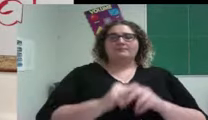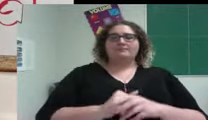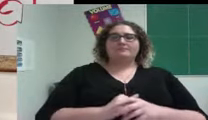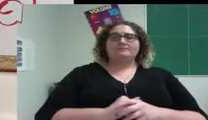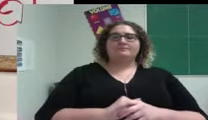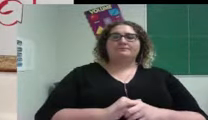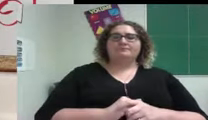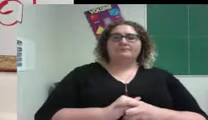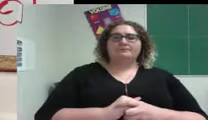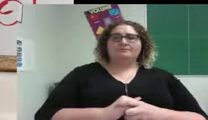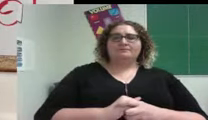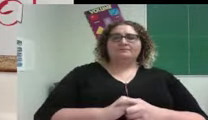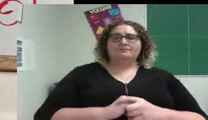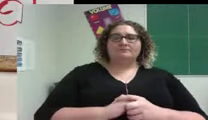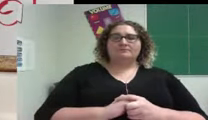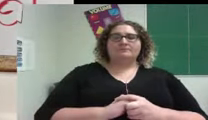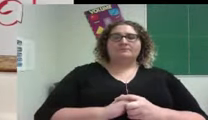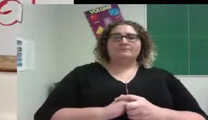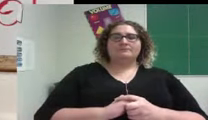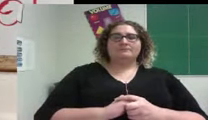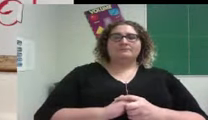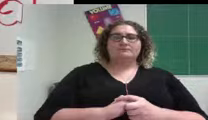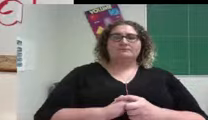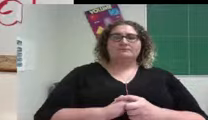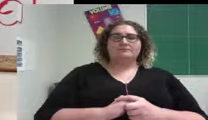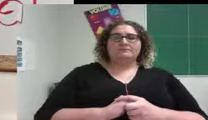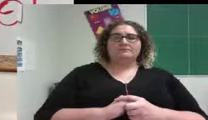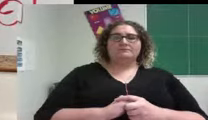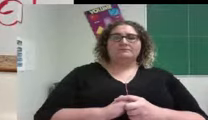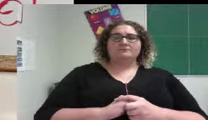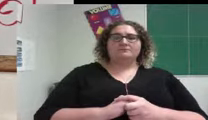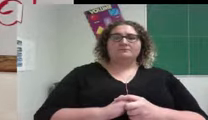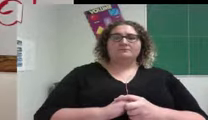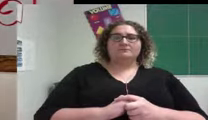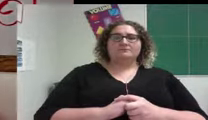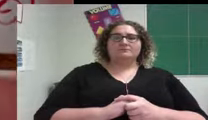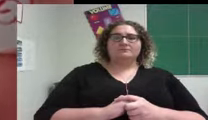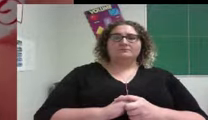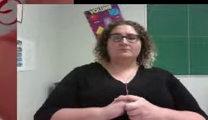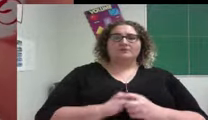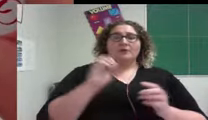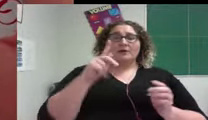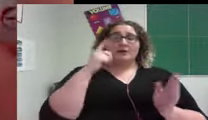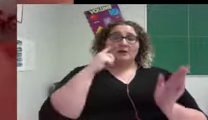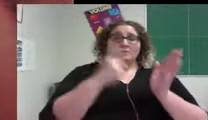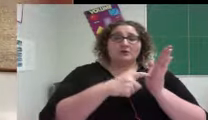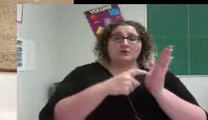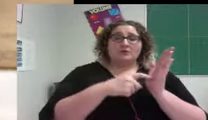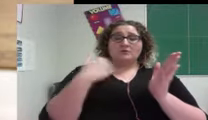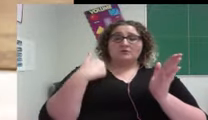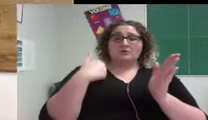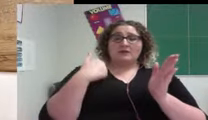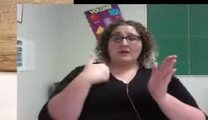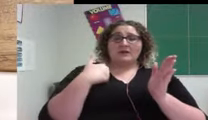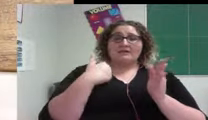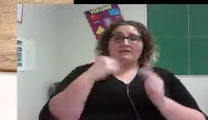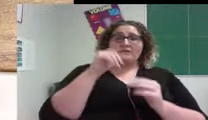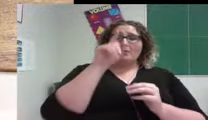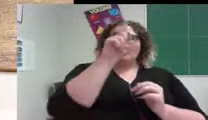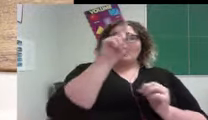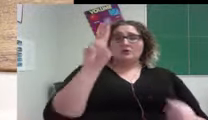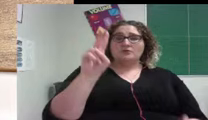Okay, notice we have vertical angles here. We have angle 1, 2, 3, and 4. Go hogs. So now I'm going to fold on that line.